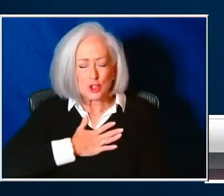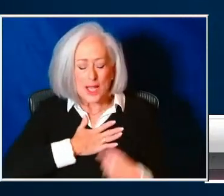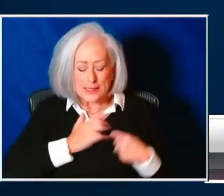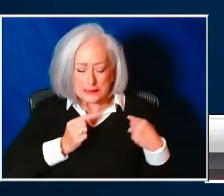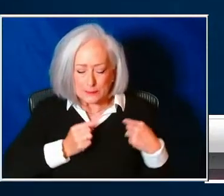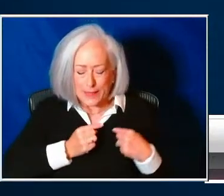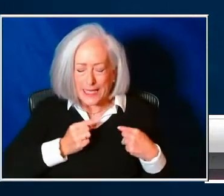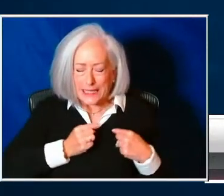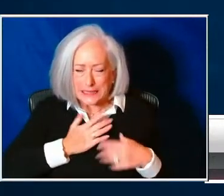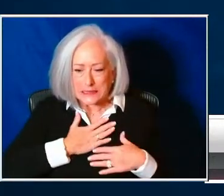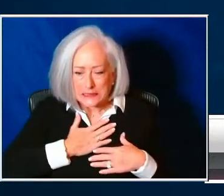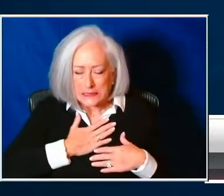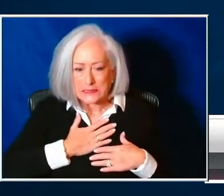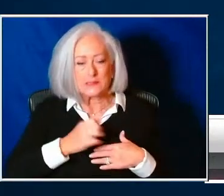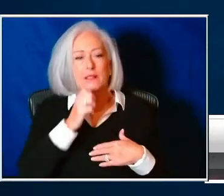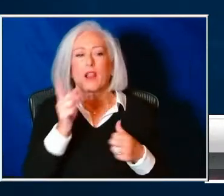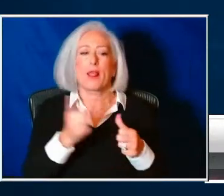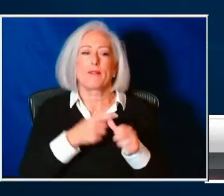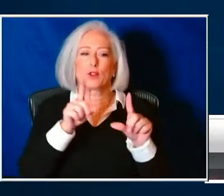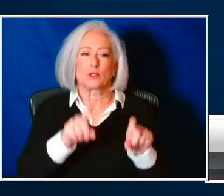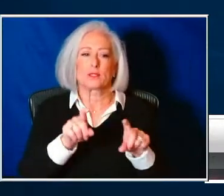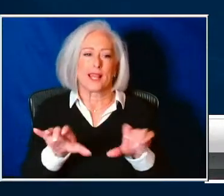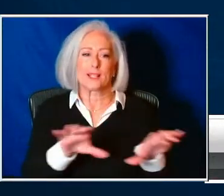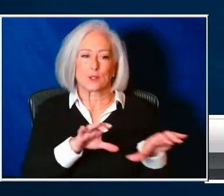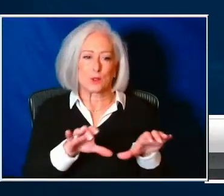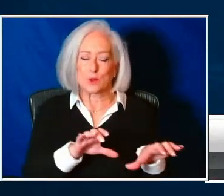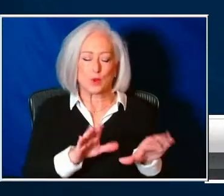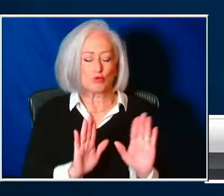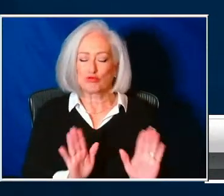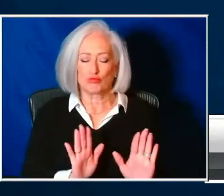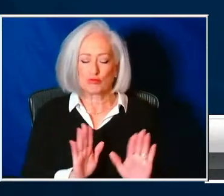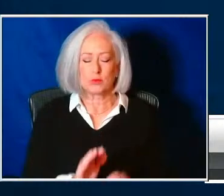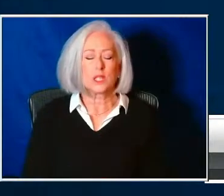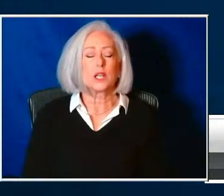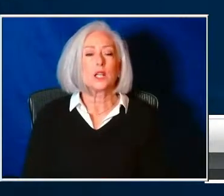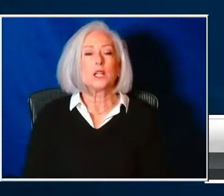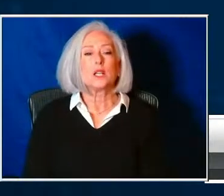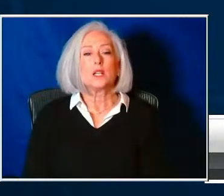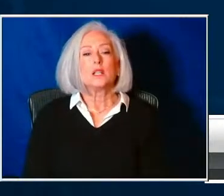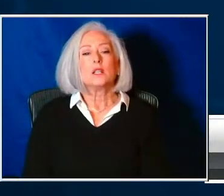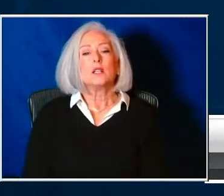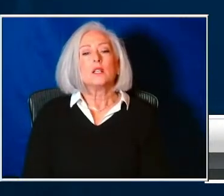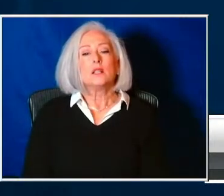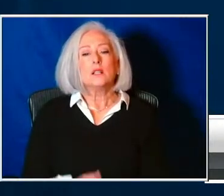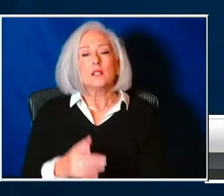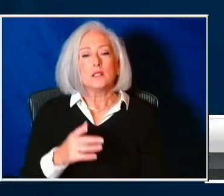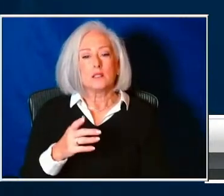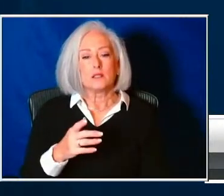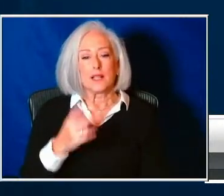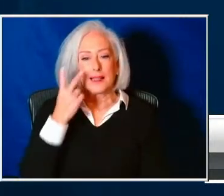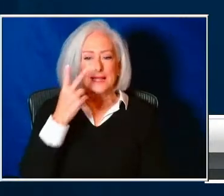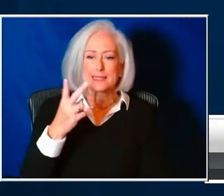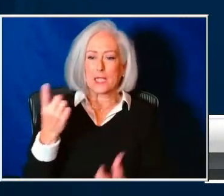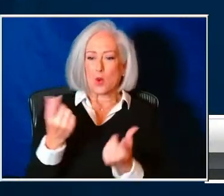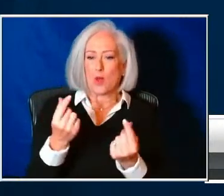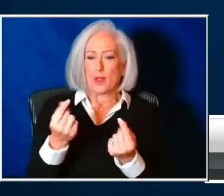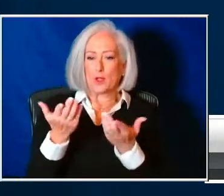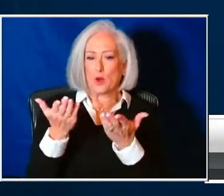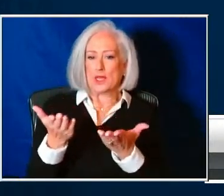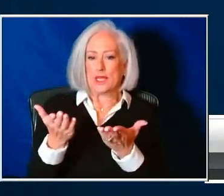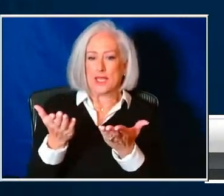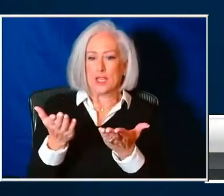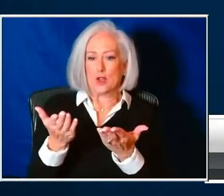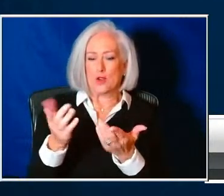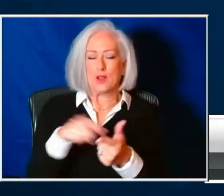have done. There's other things to do. Right. So then, so let's let's see what they're doing in here real quick, and then I've got a couple